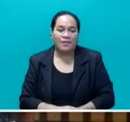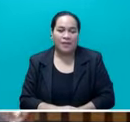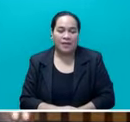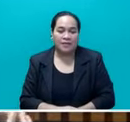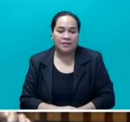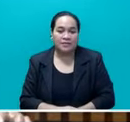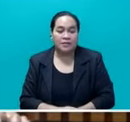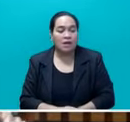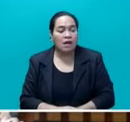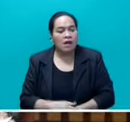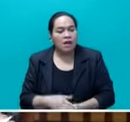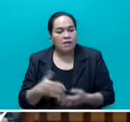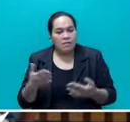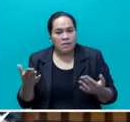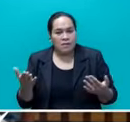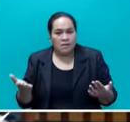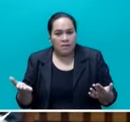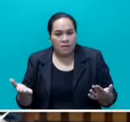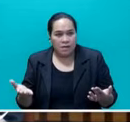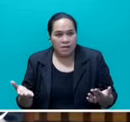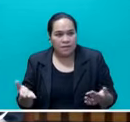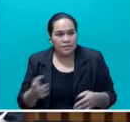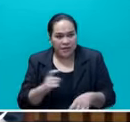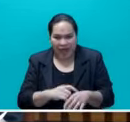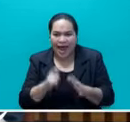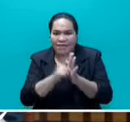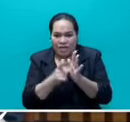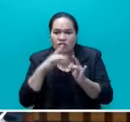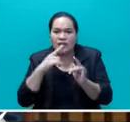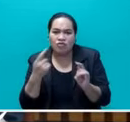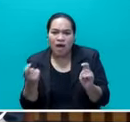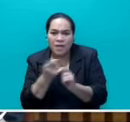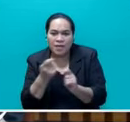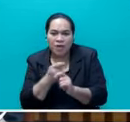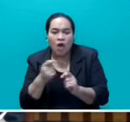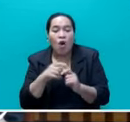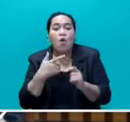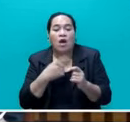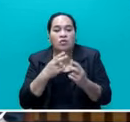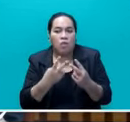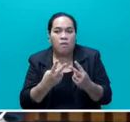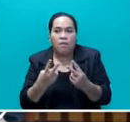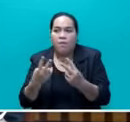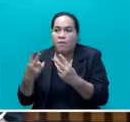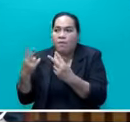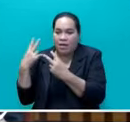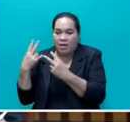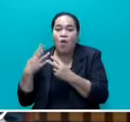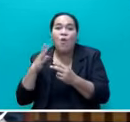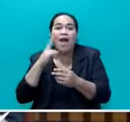these so-called trifecta of laws or amendments all go back to the case against